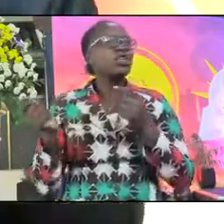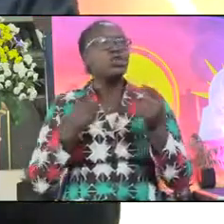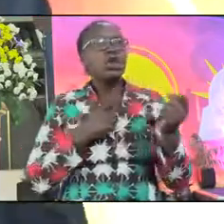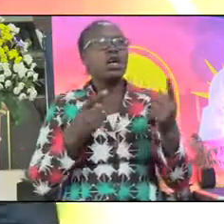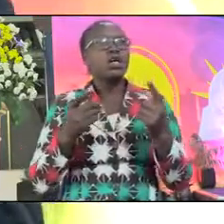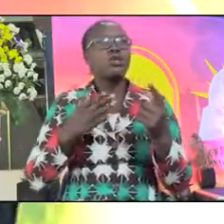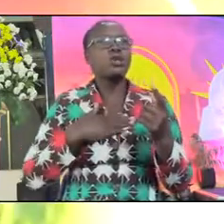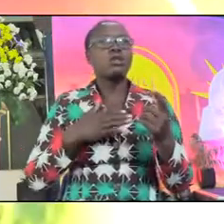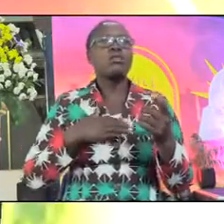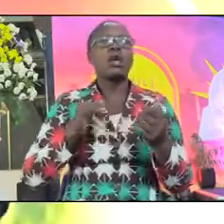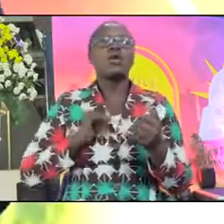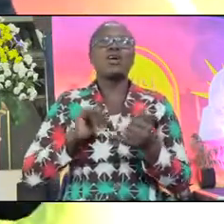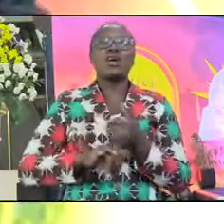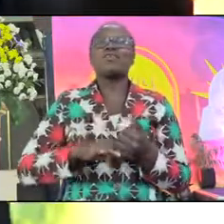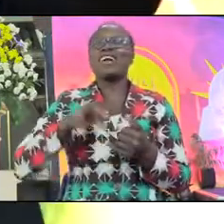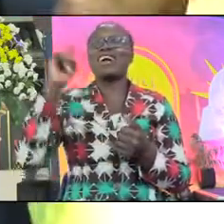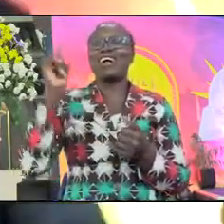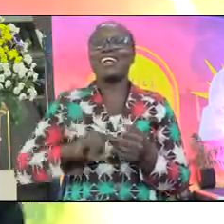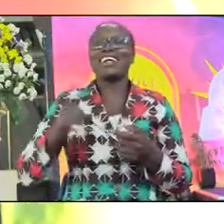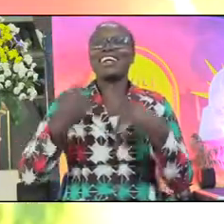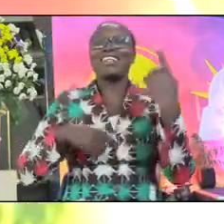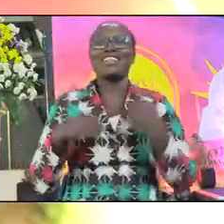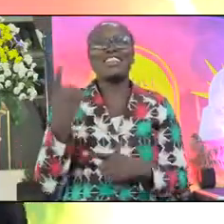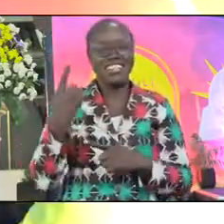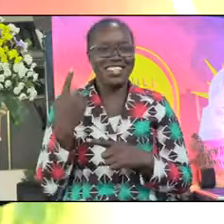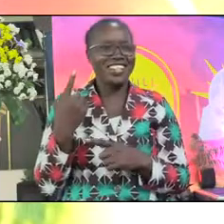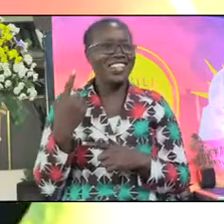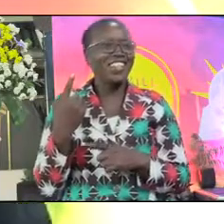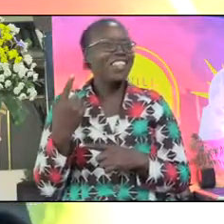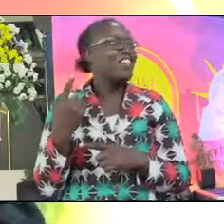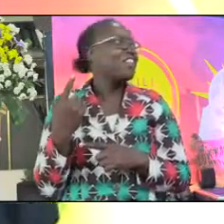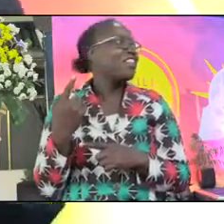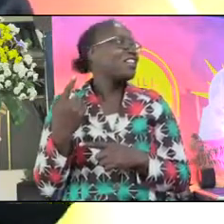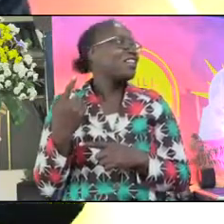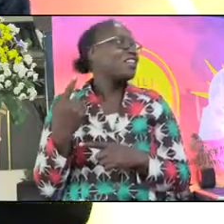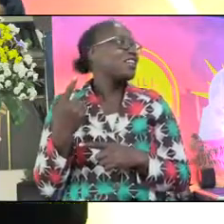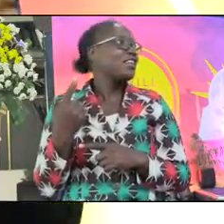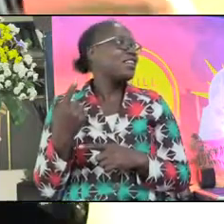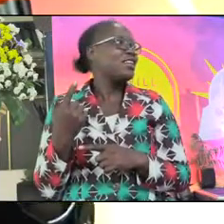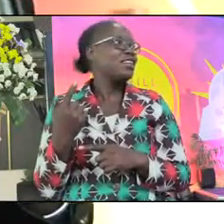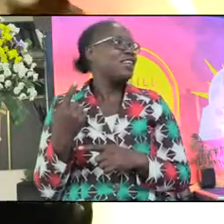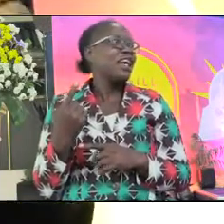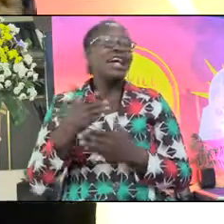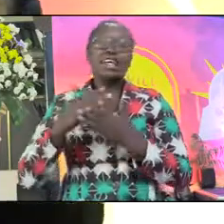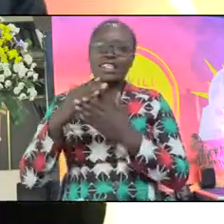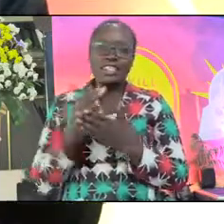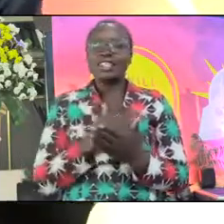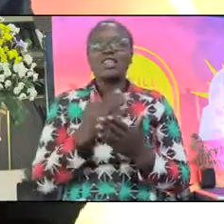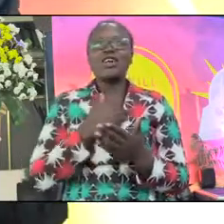I can't win. I get rid of the unnecessary.